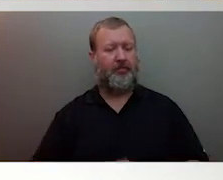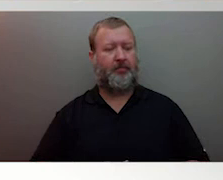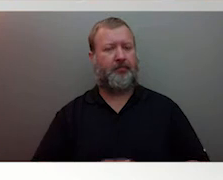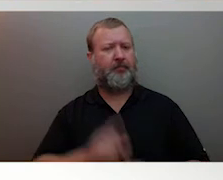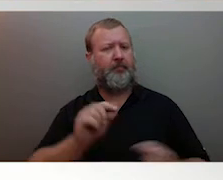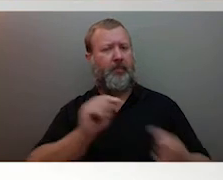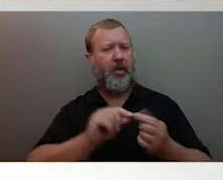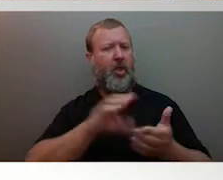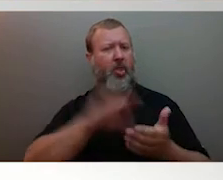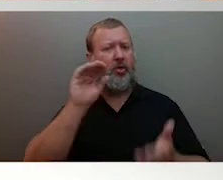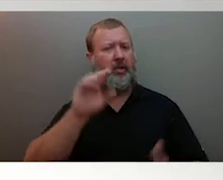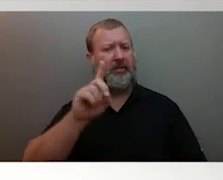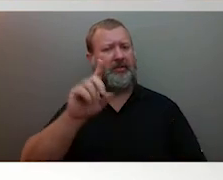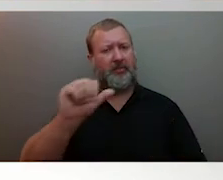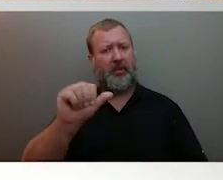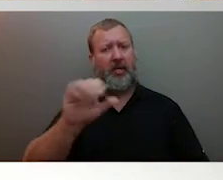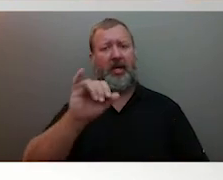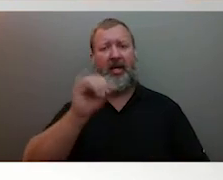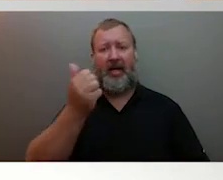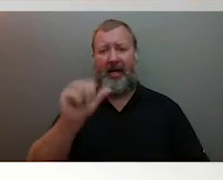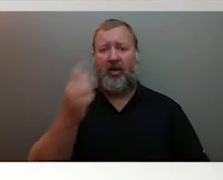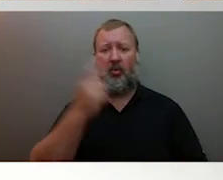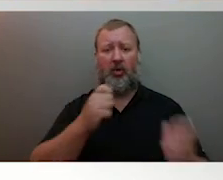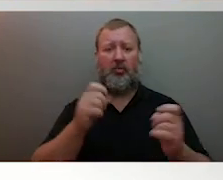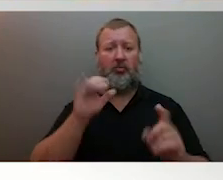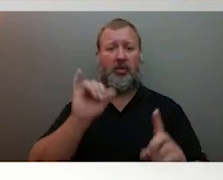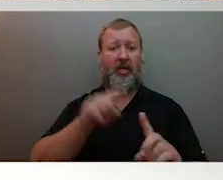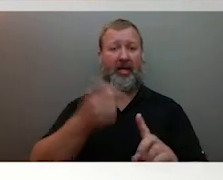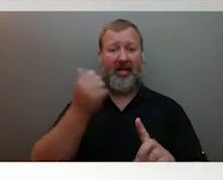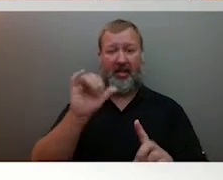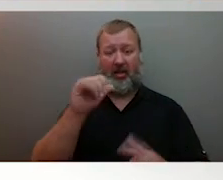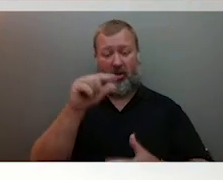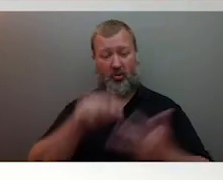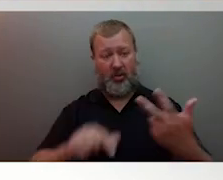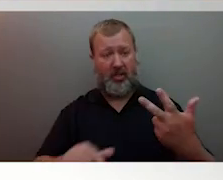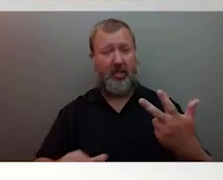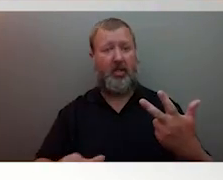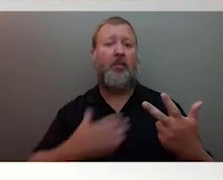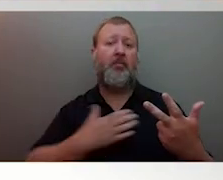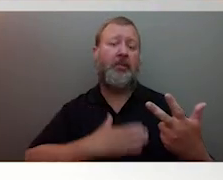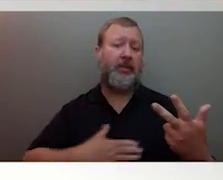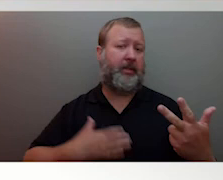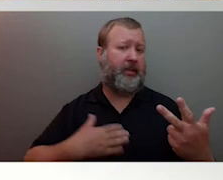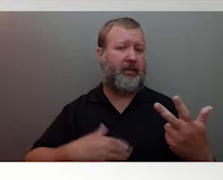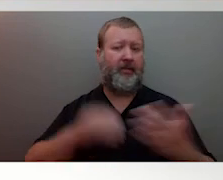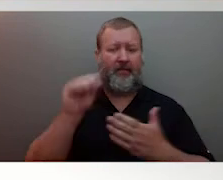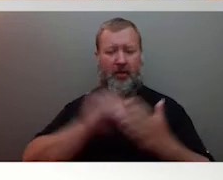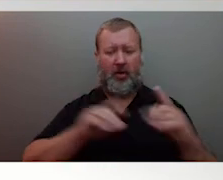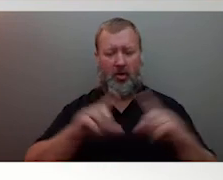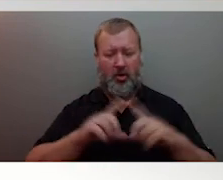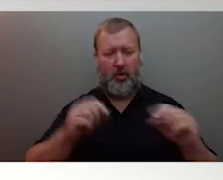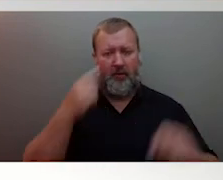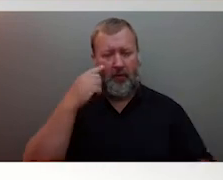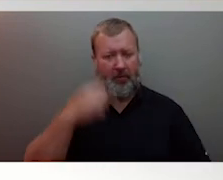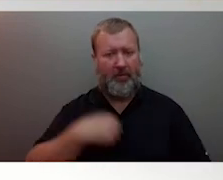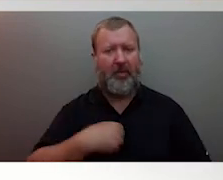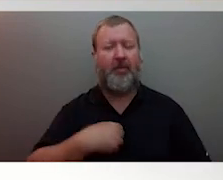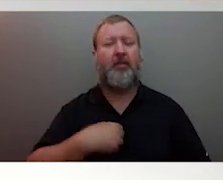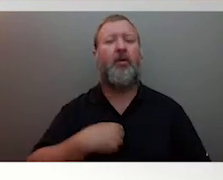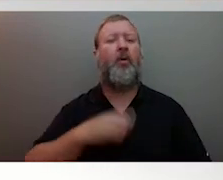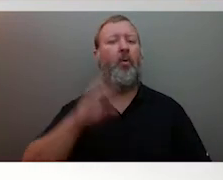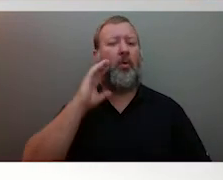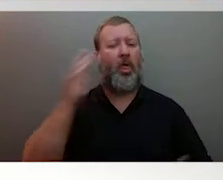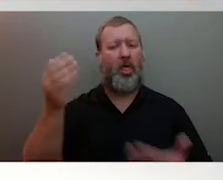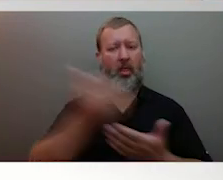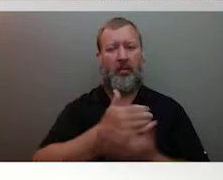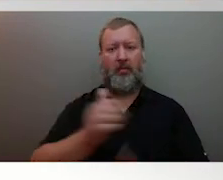learning disability. So if you have any questions regarding any of those three areas, please fill out one of those cards for me and we will